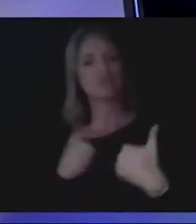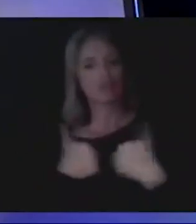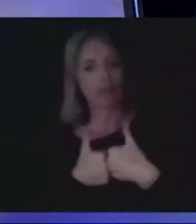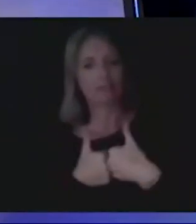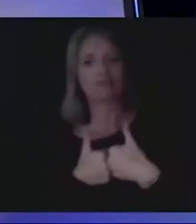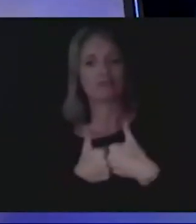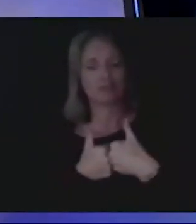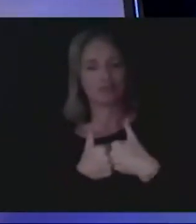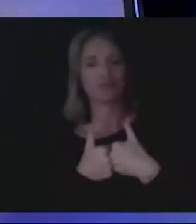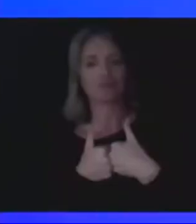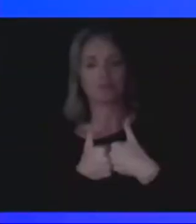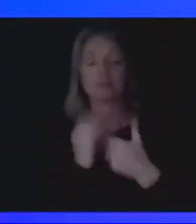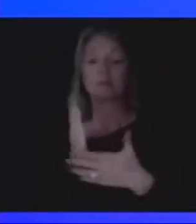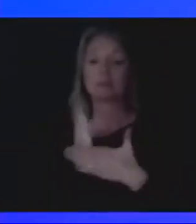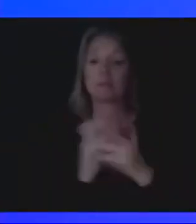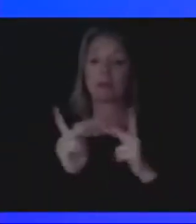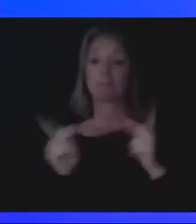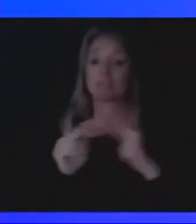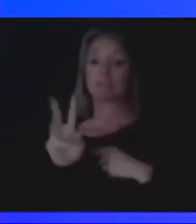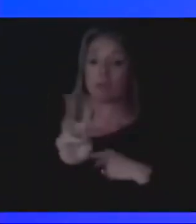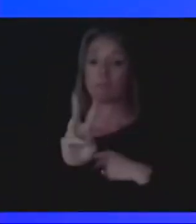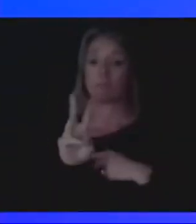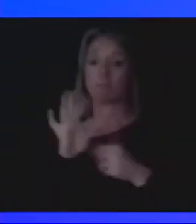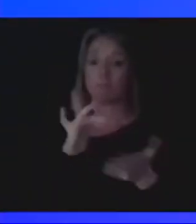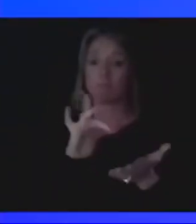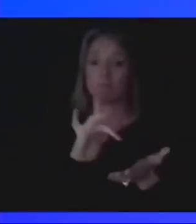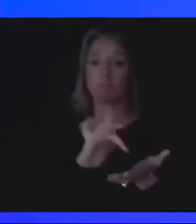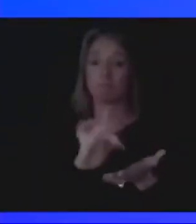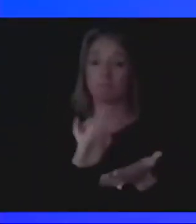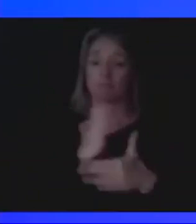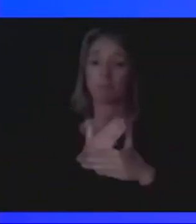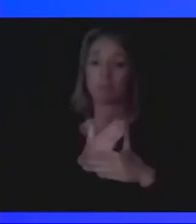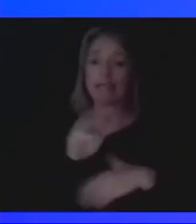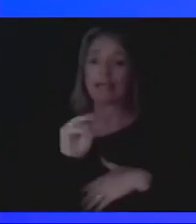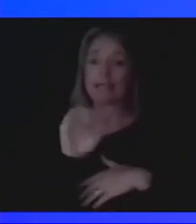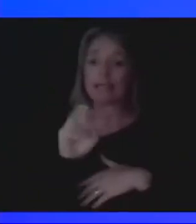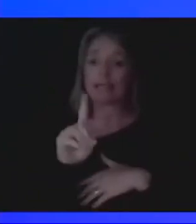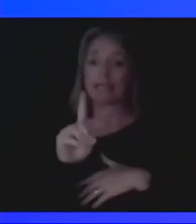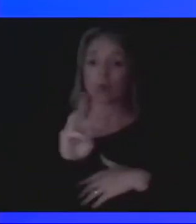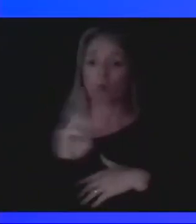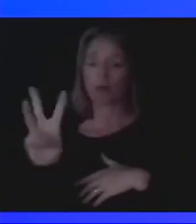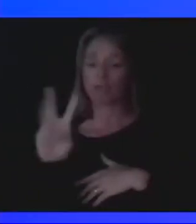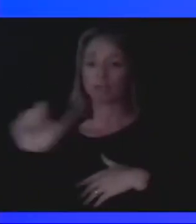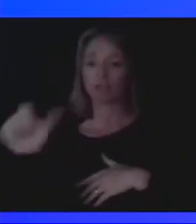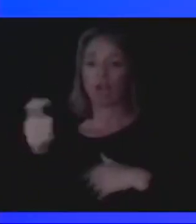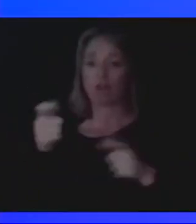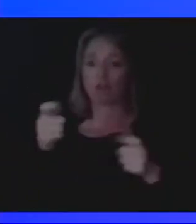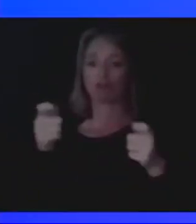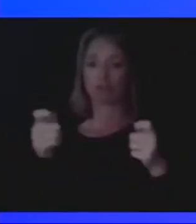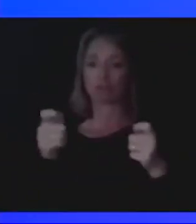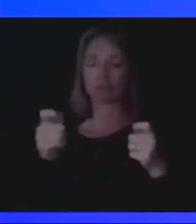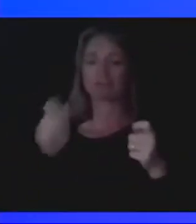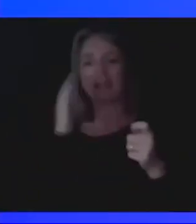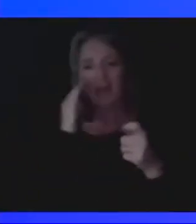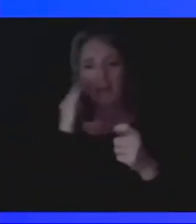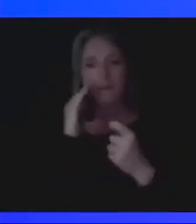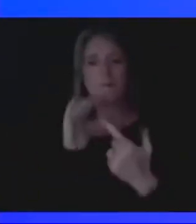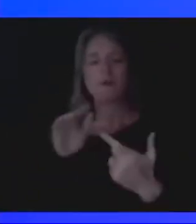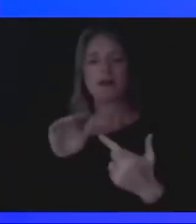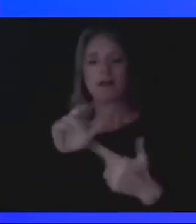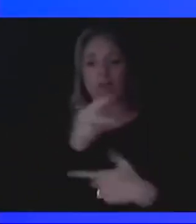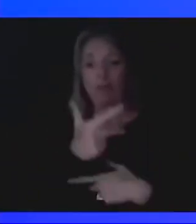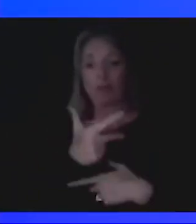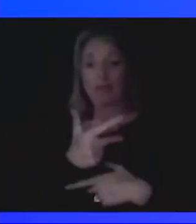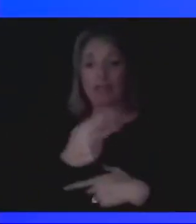in the Midwest, not in our region, fortunately, other medical director peers of mine who have 3 and 4 hour wall times